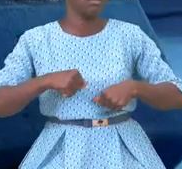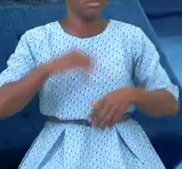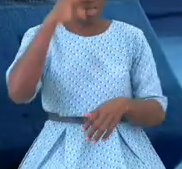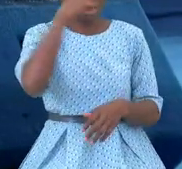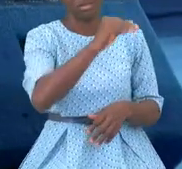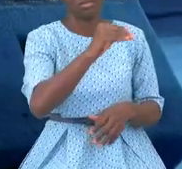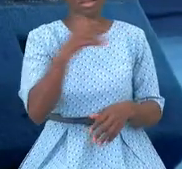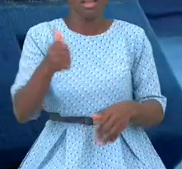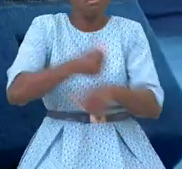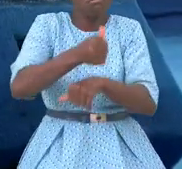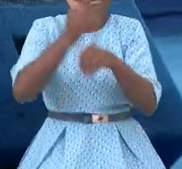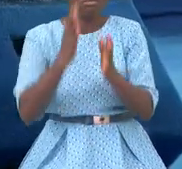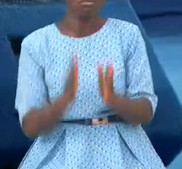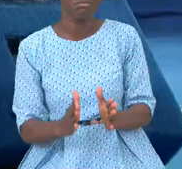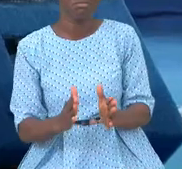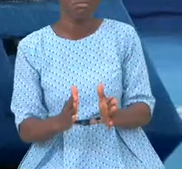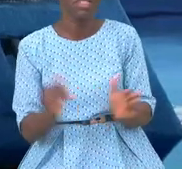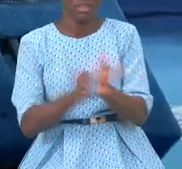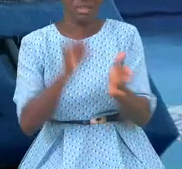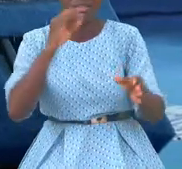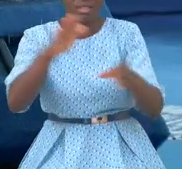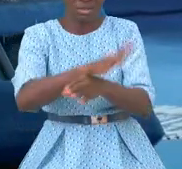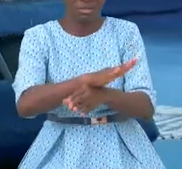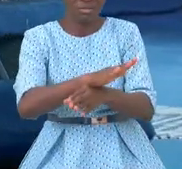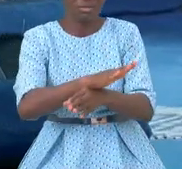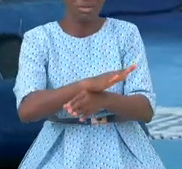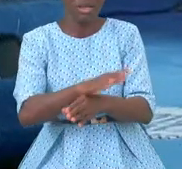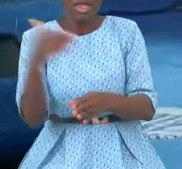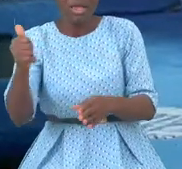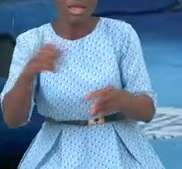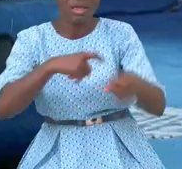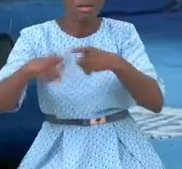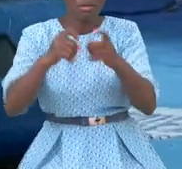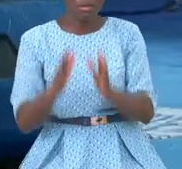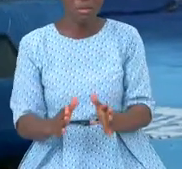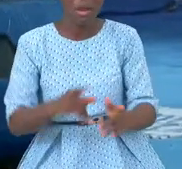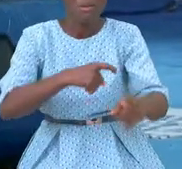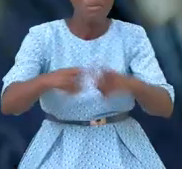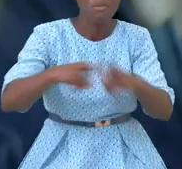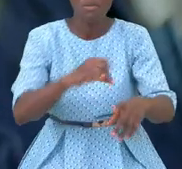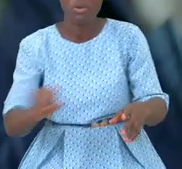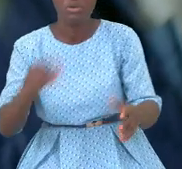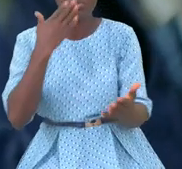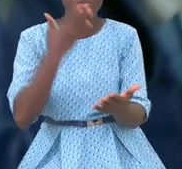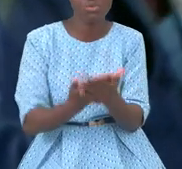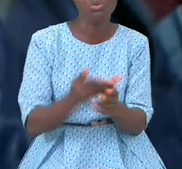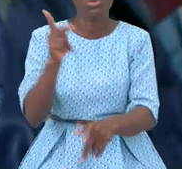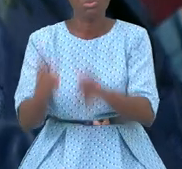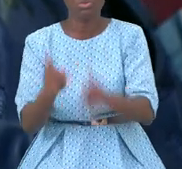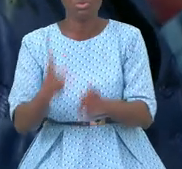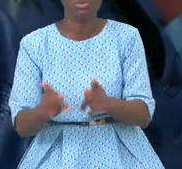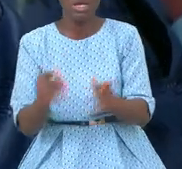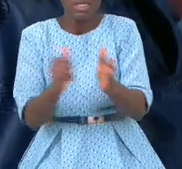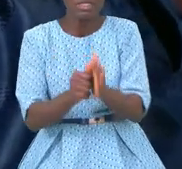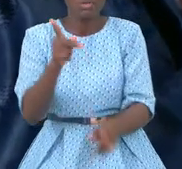A persecutor, persecuting good people, that good people should not do good, they should rather do